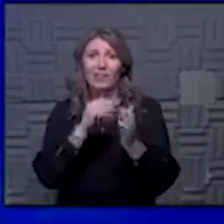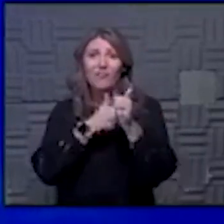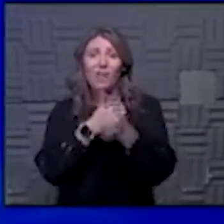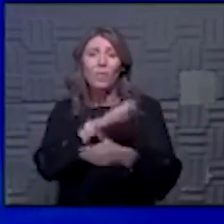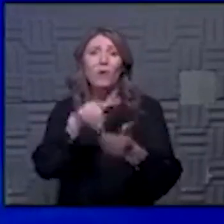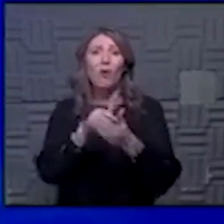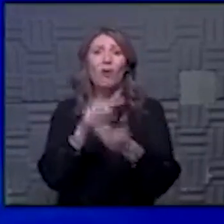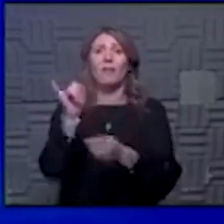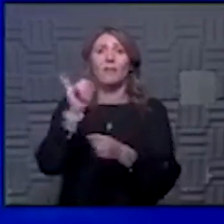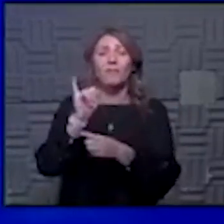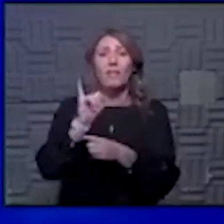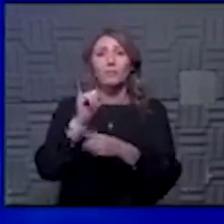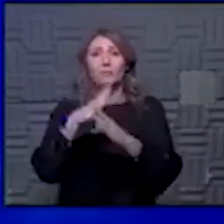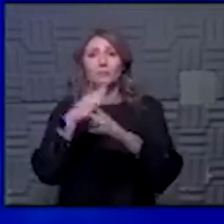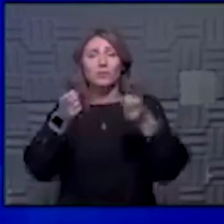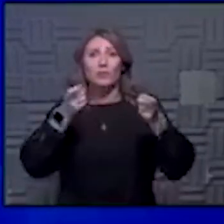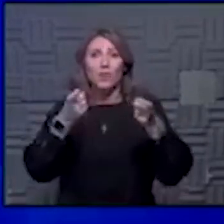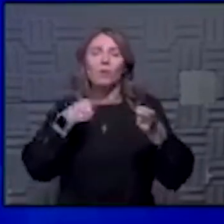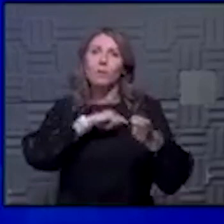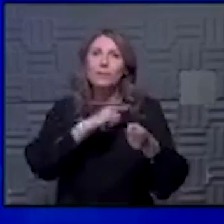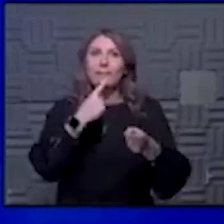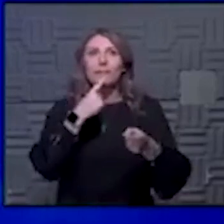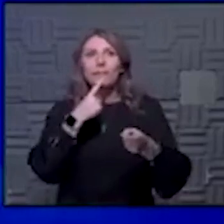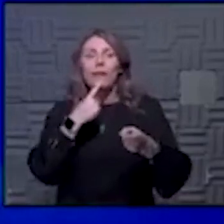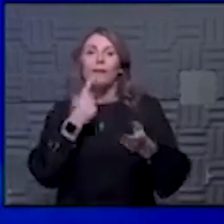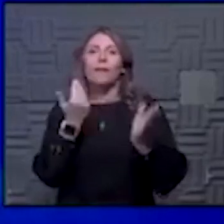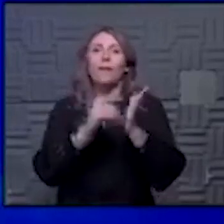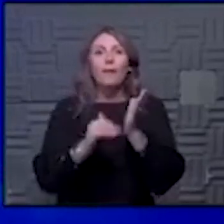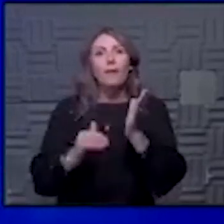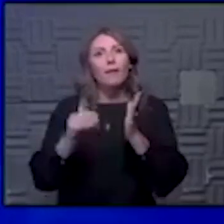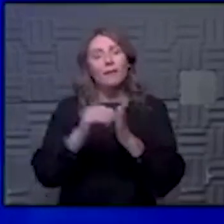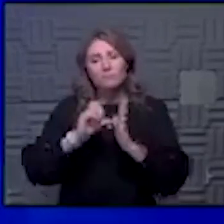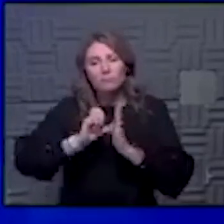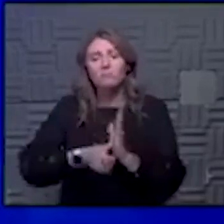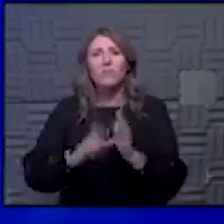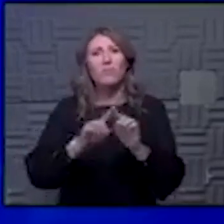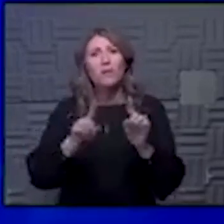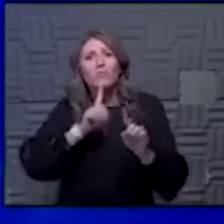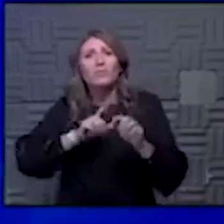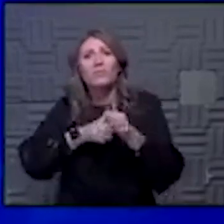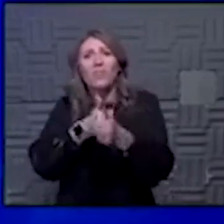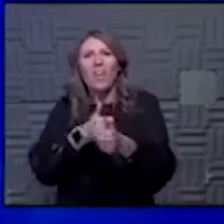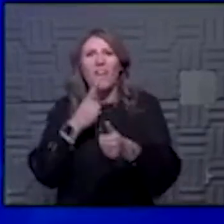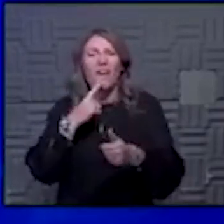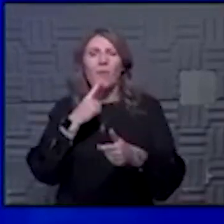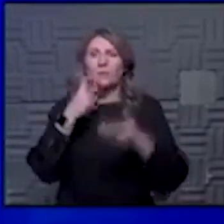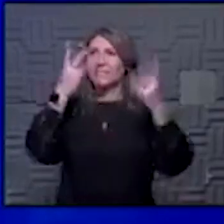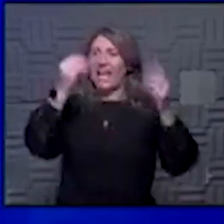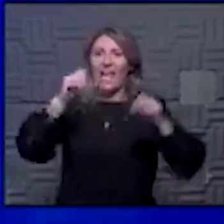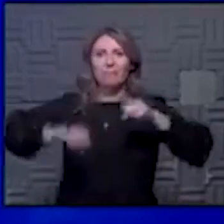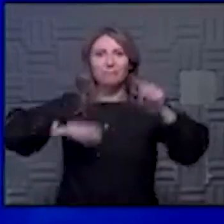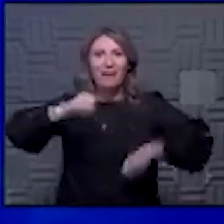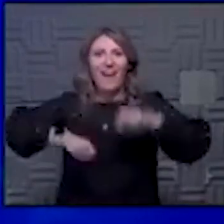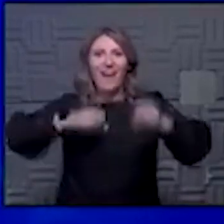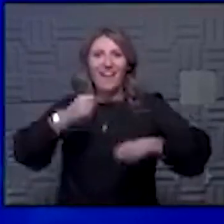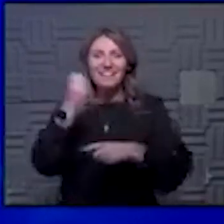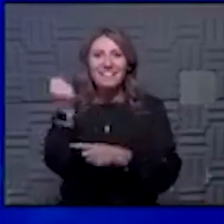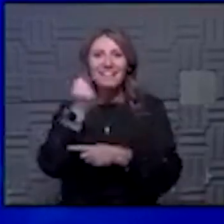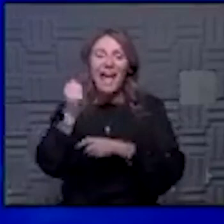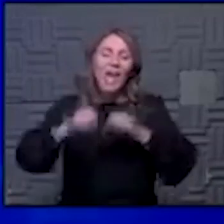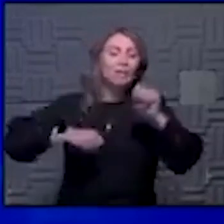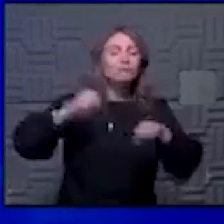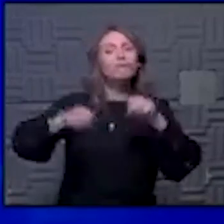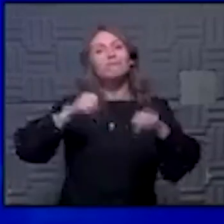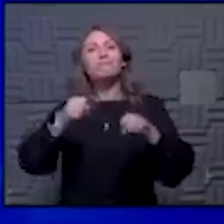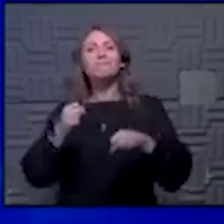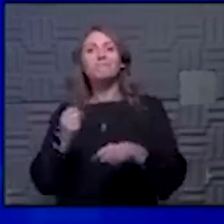we all know that so much. We say it all the time, but really following it. And I was out riding my bike on Saturday with my wife,